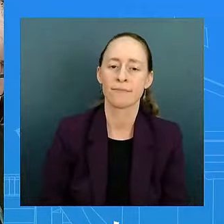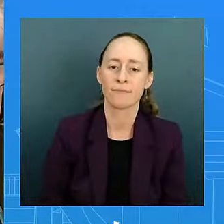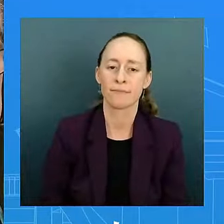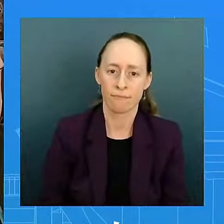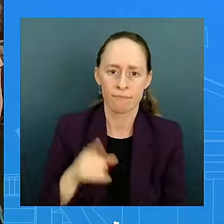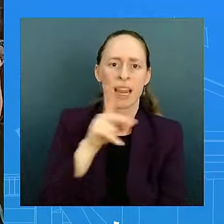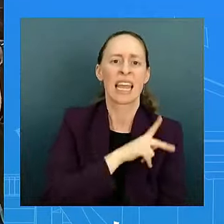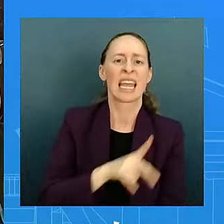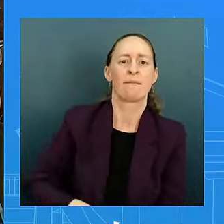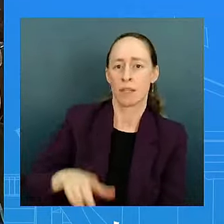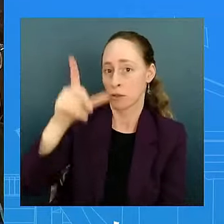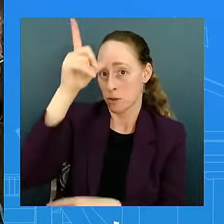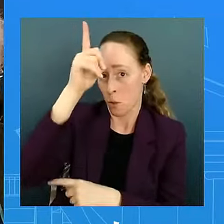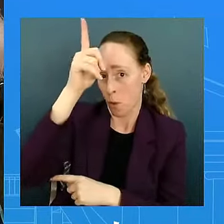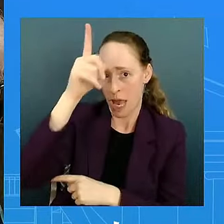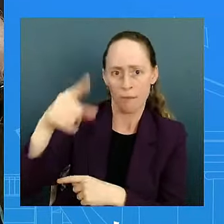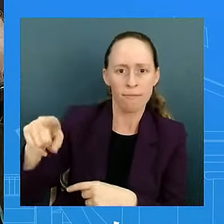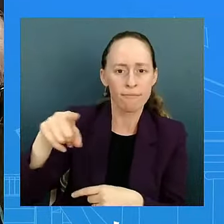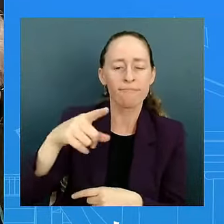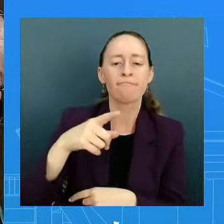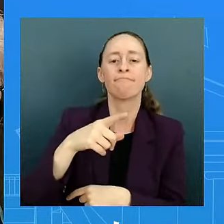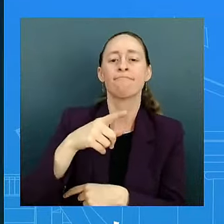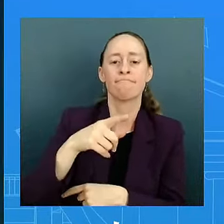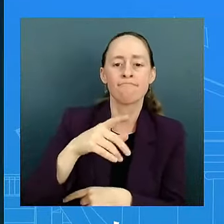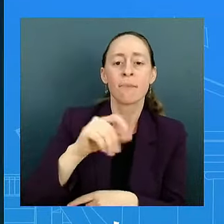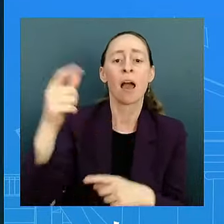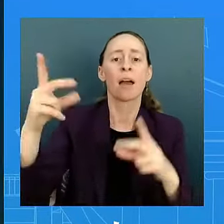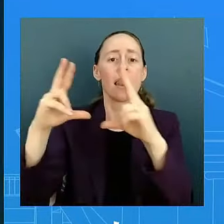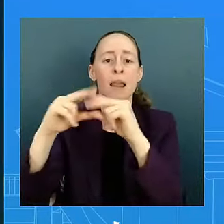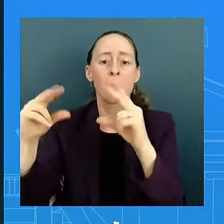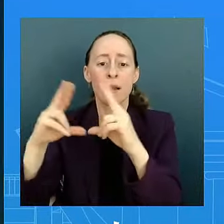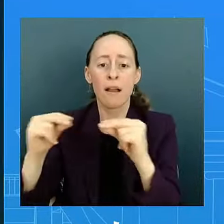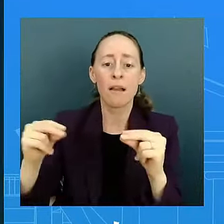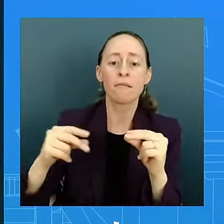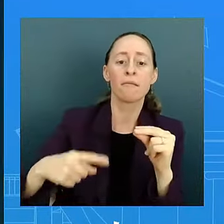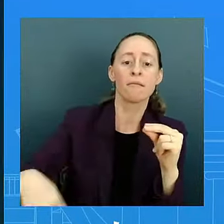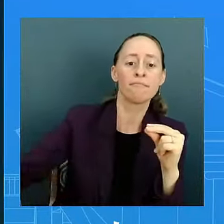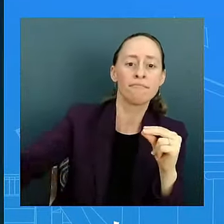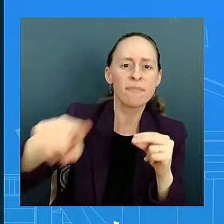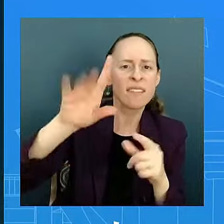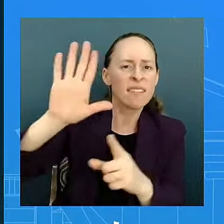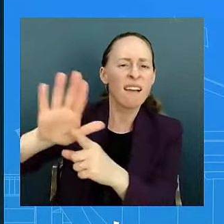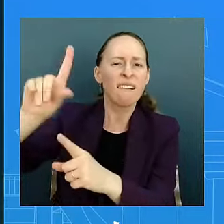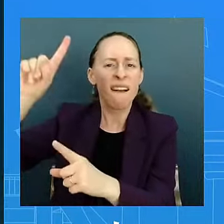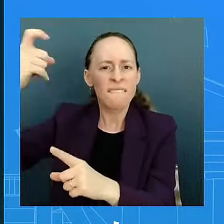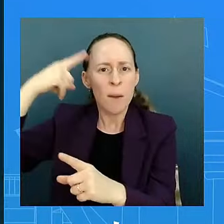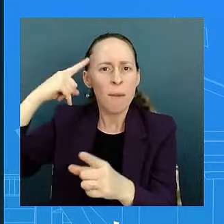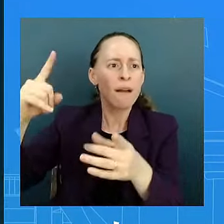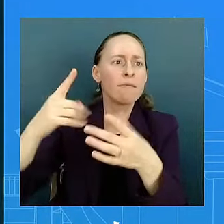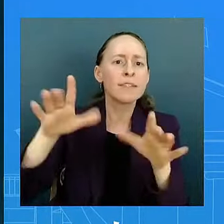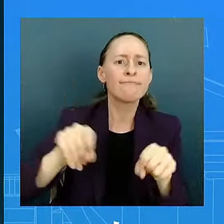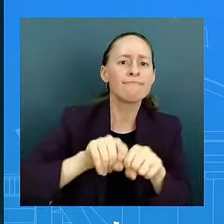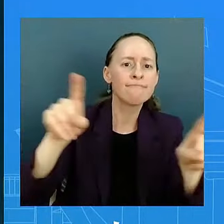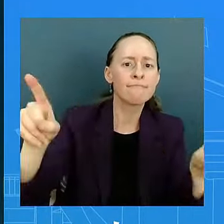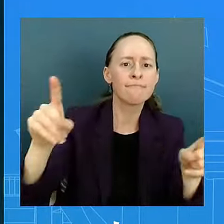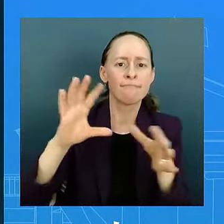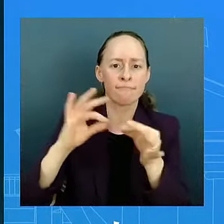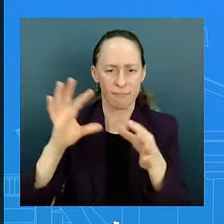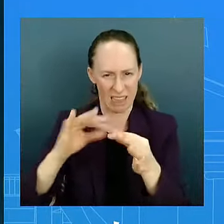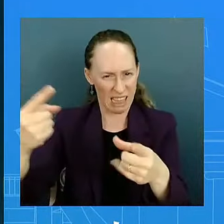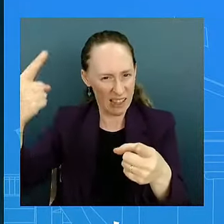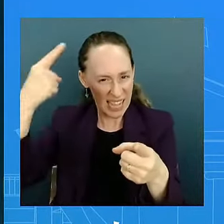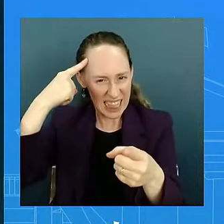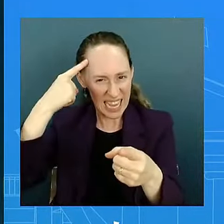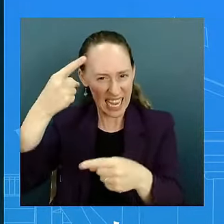you see as the result of those conversations? I mean, look, we have seen under this president what happens when you have diplomacy, when you talk